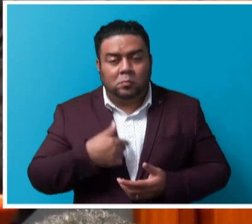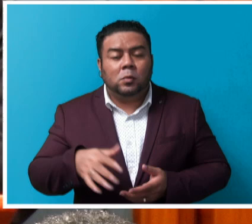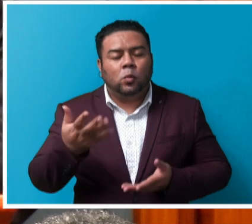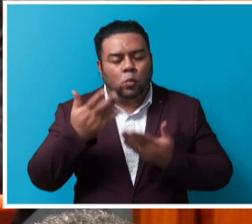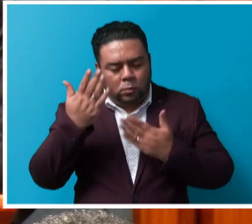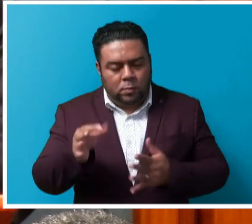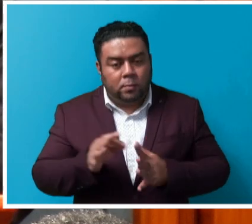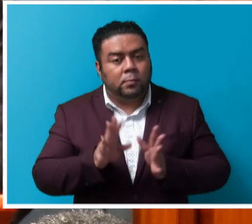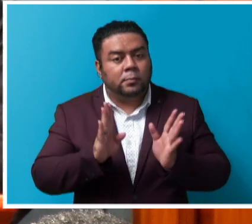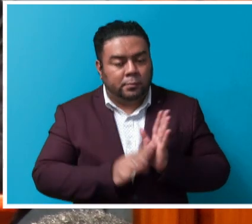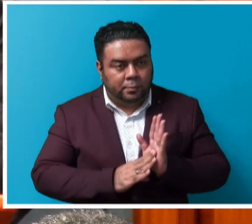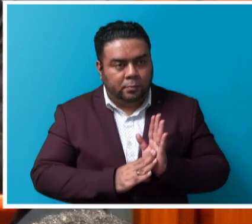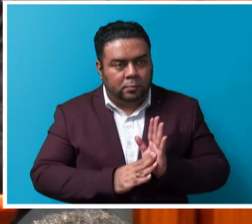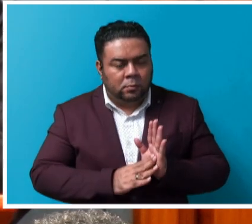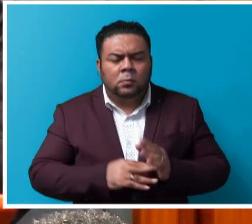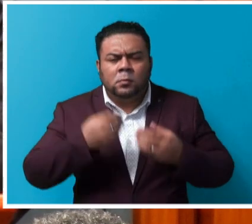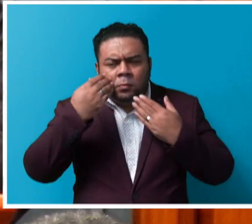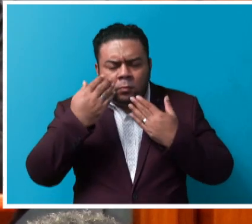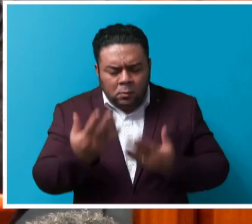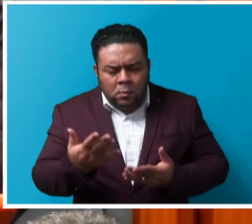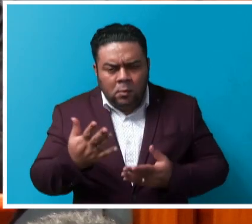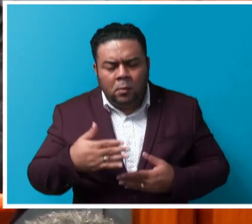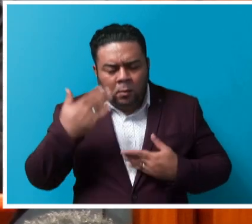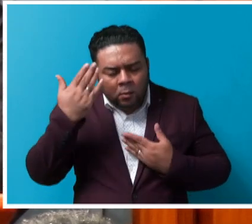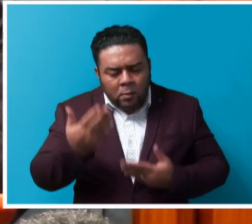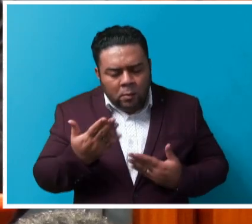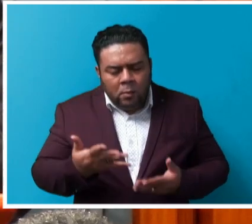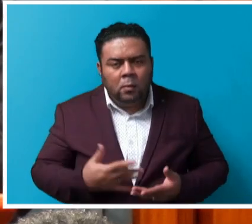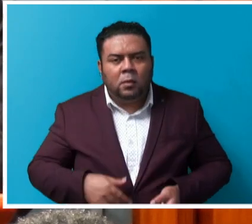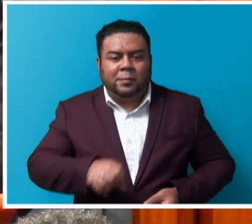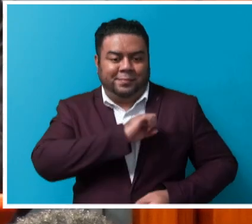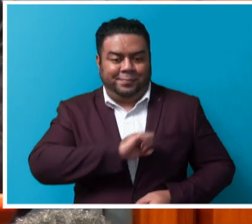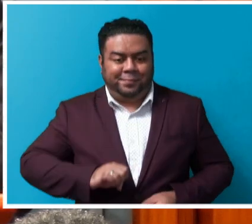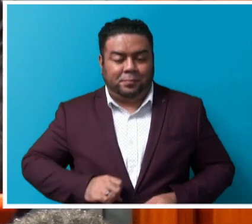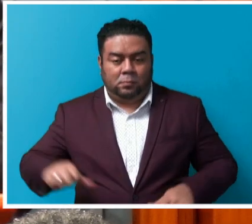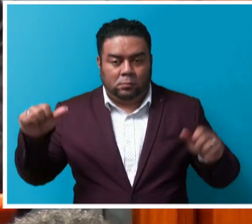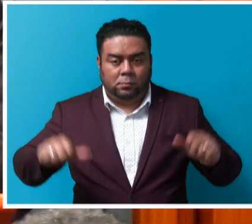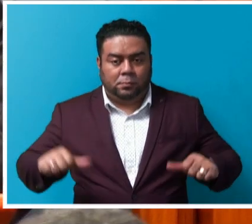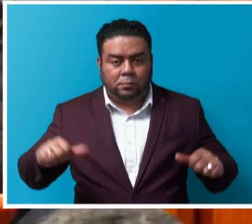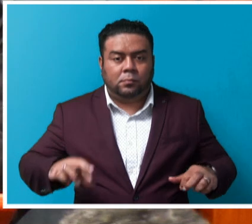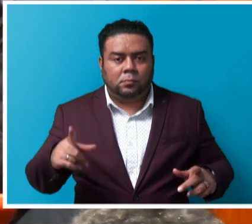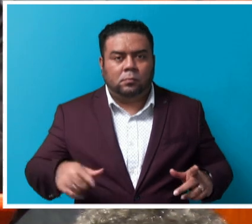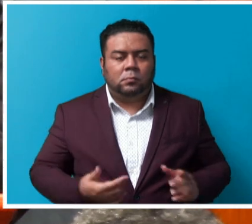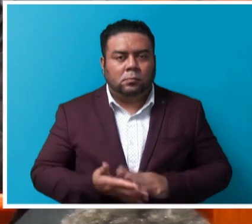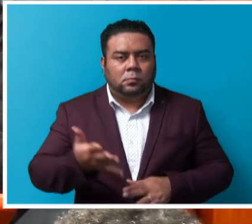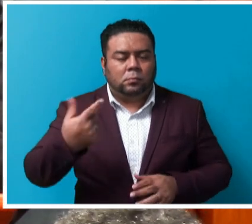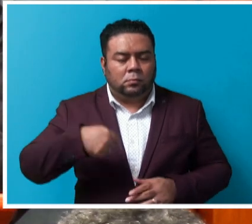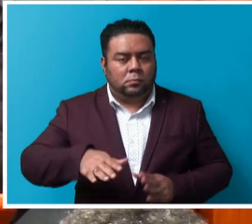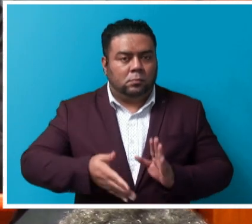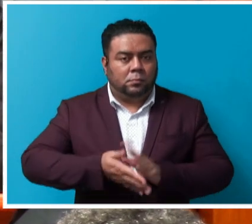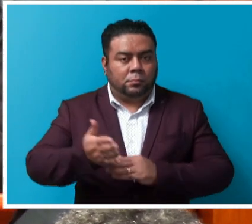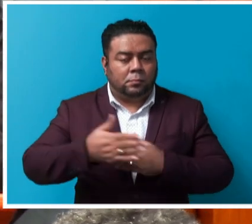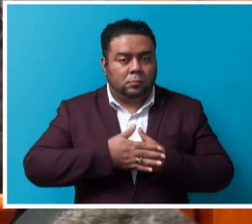Minister to show appreciation to His Excellency, the President, for his address in the opening of